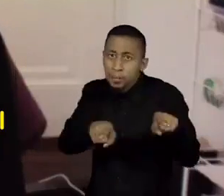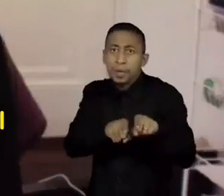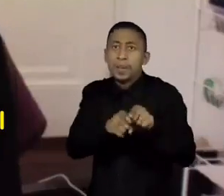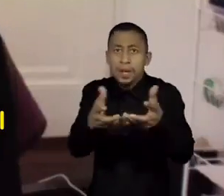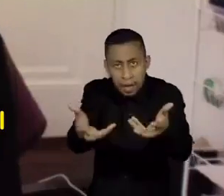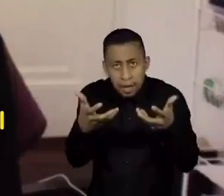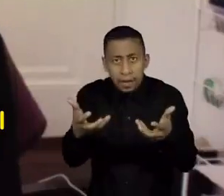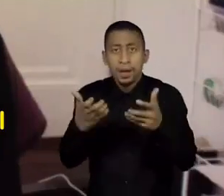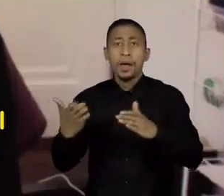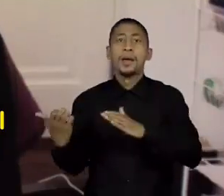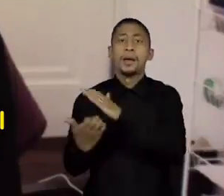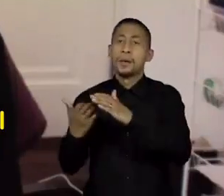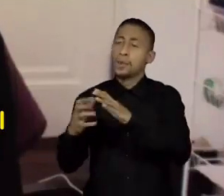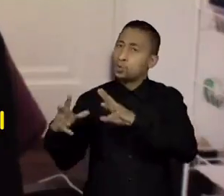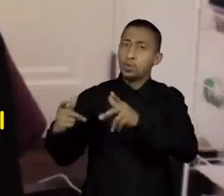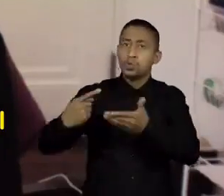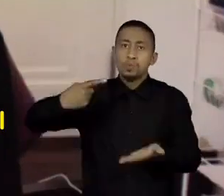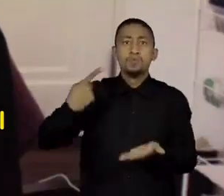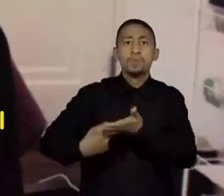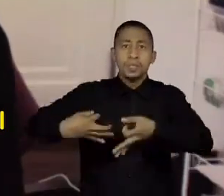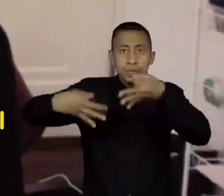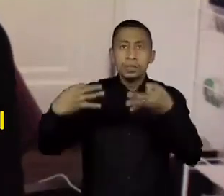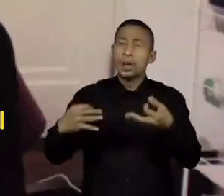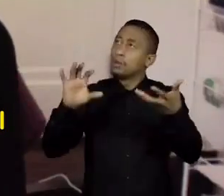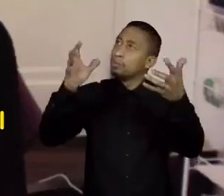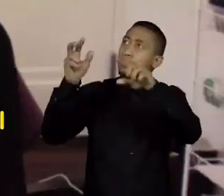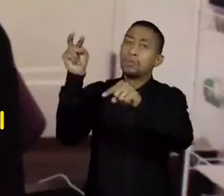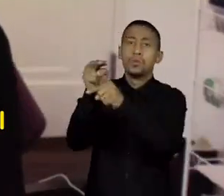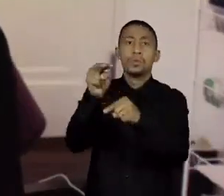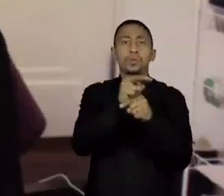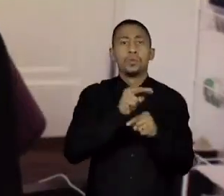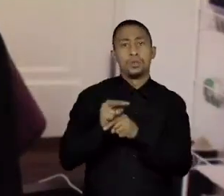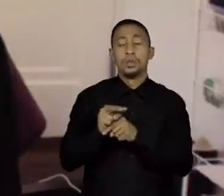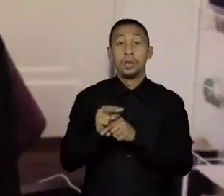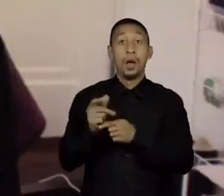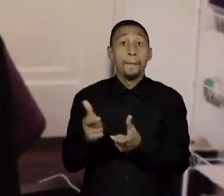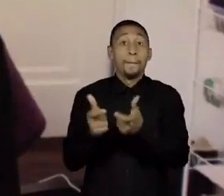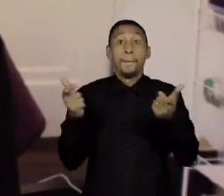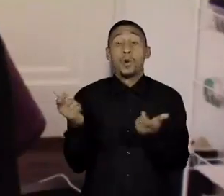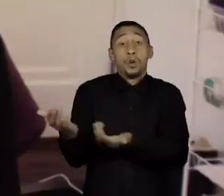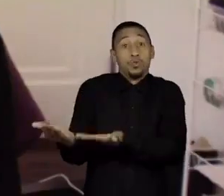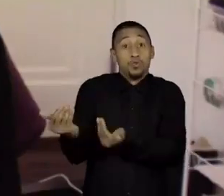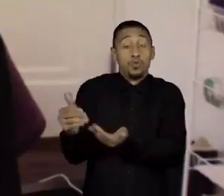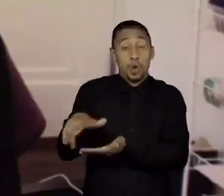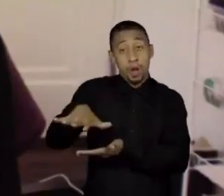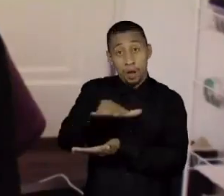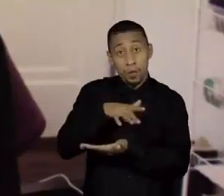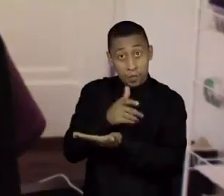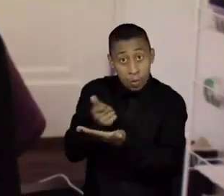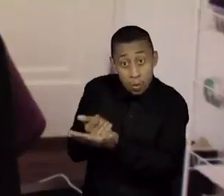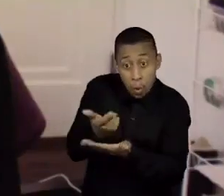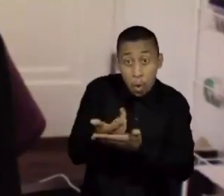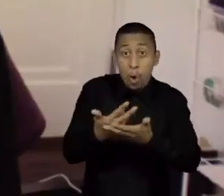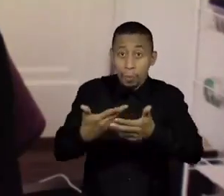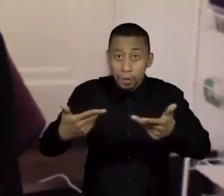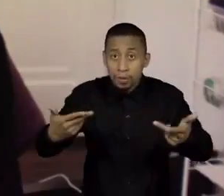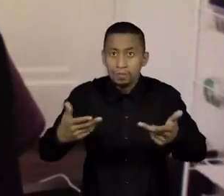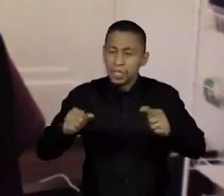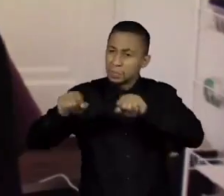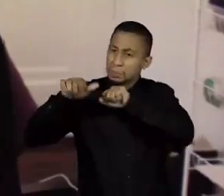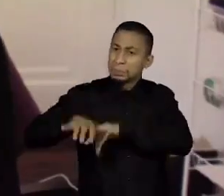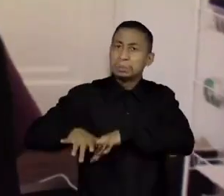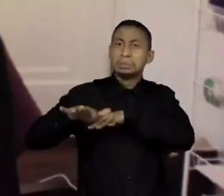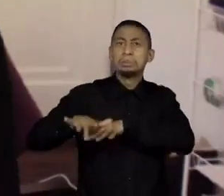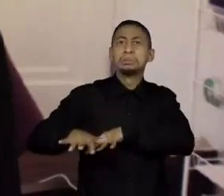consumers and those young people are the ones forcing corporate America to be much more progressive when it comes to climate change. So it's